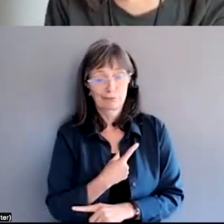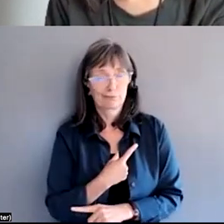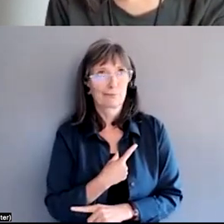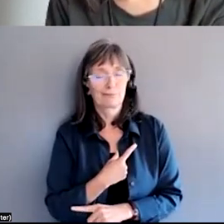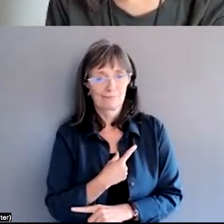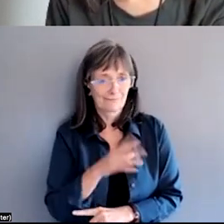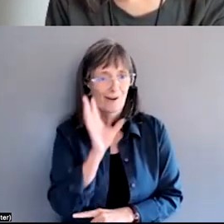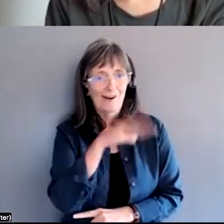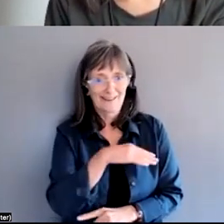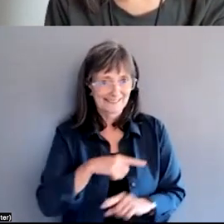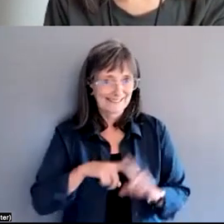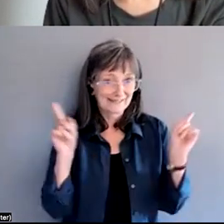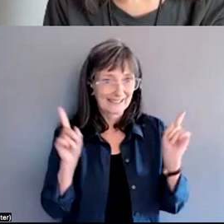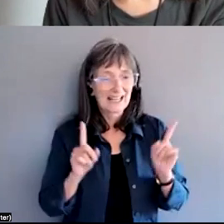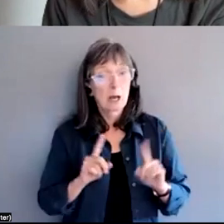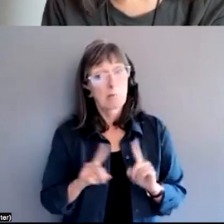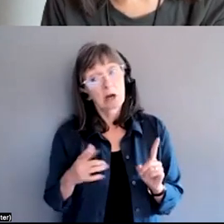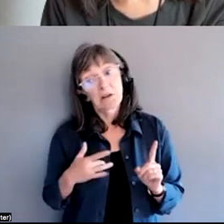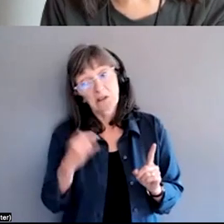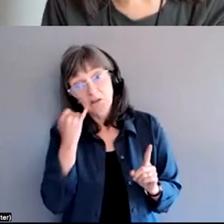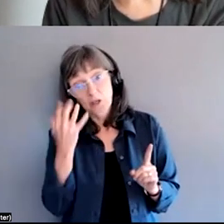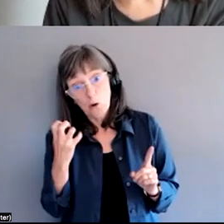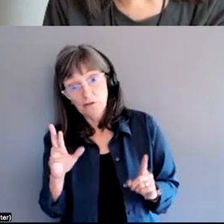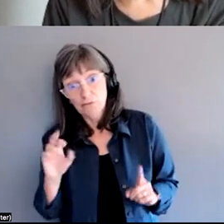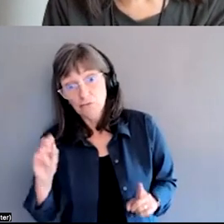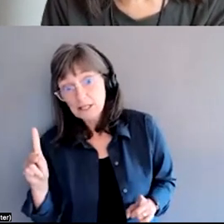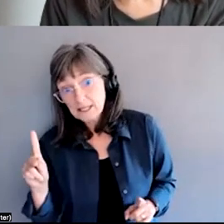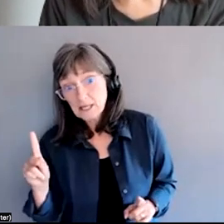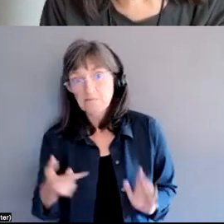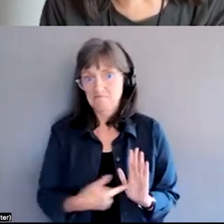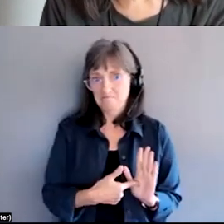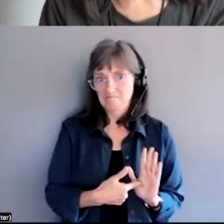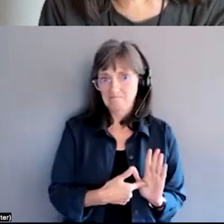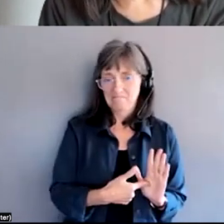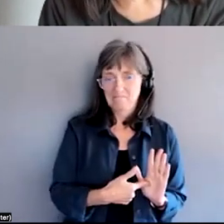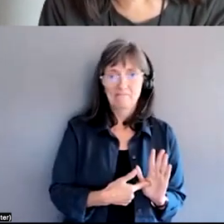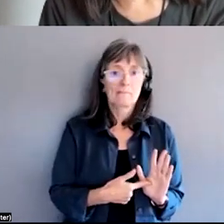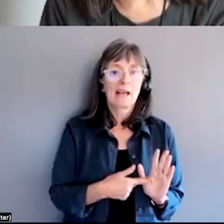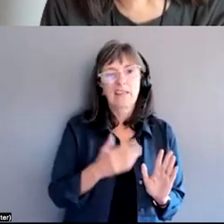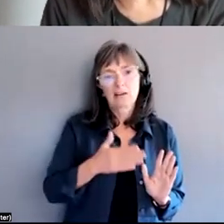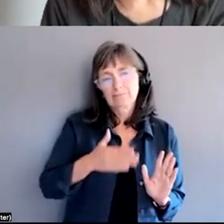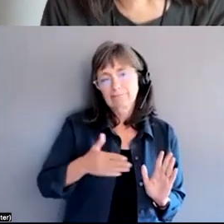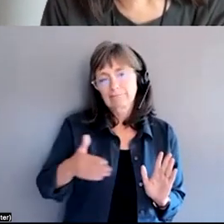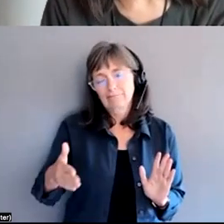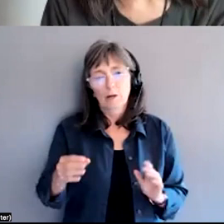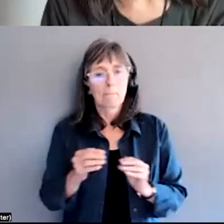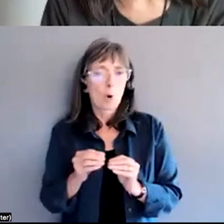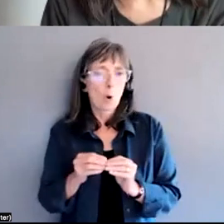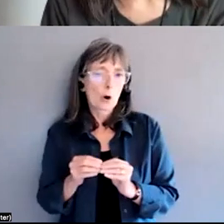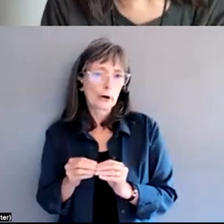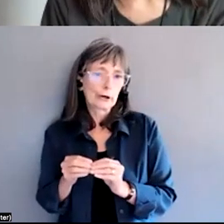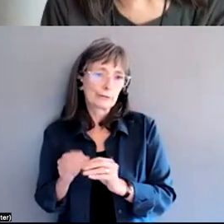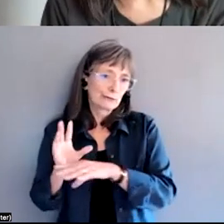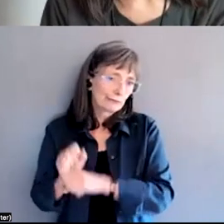like if they want to take a risk, then this is the way to go. And then sort of heading toward more